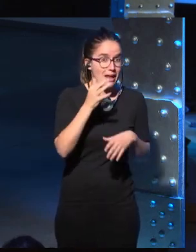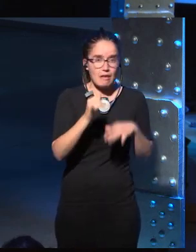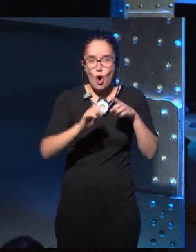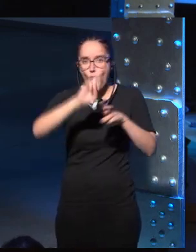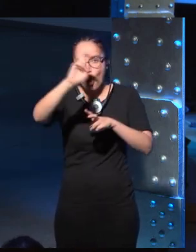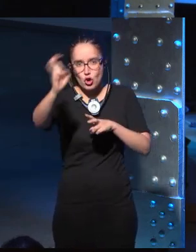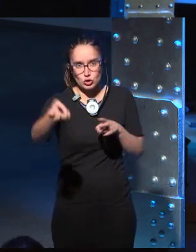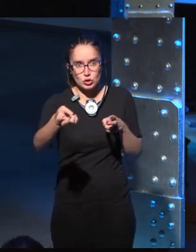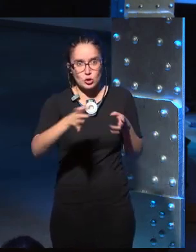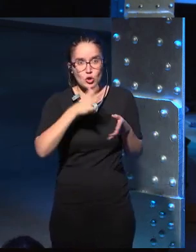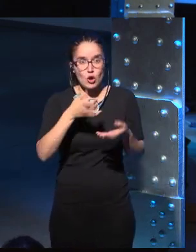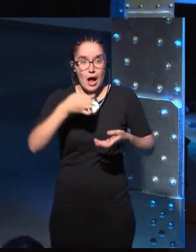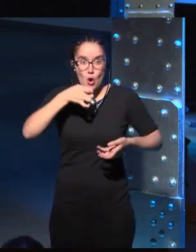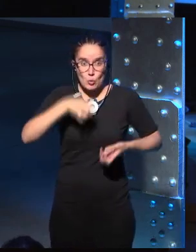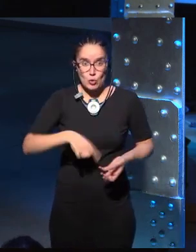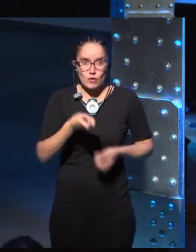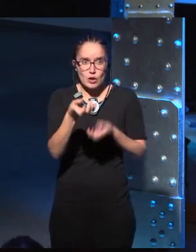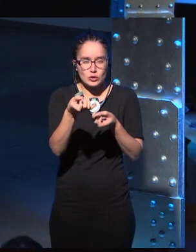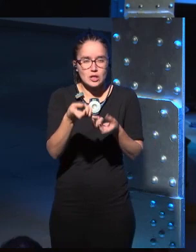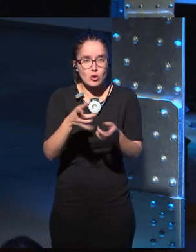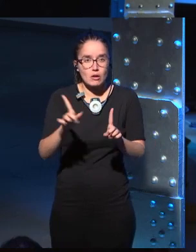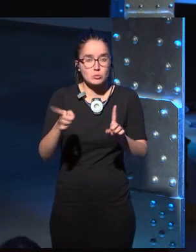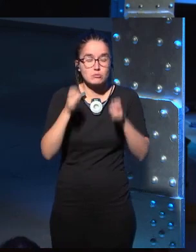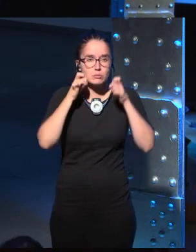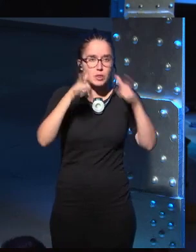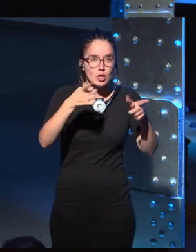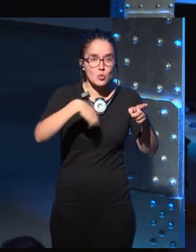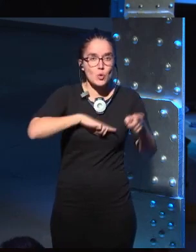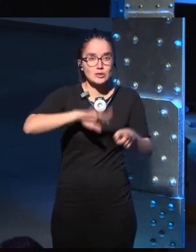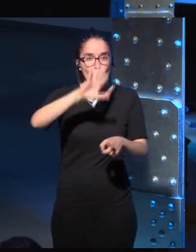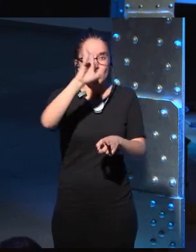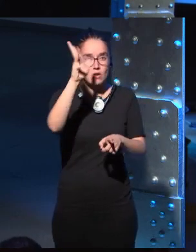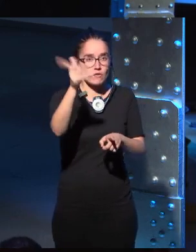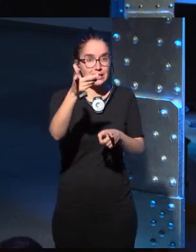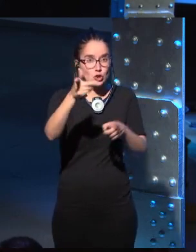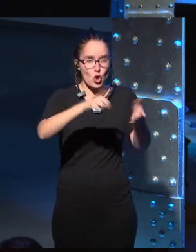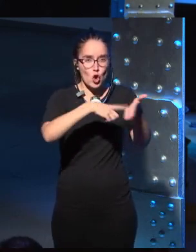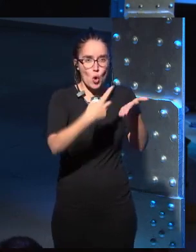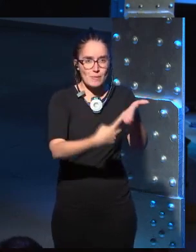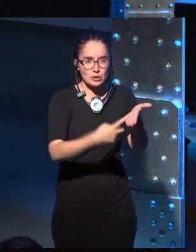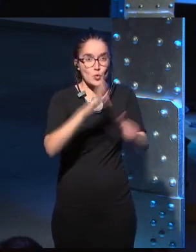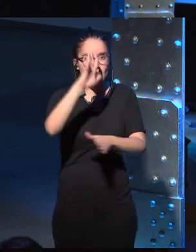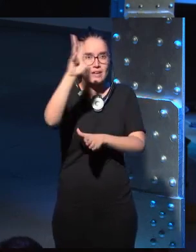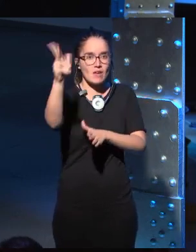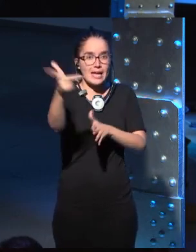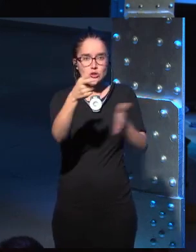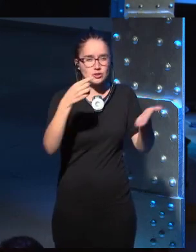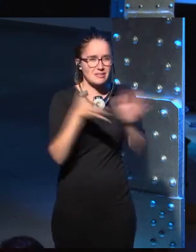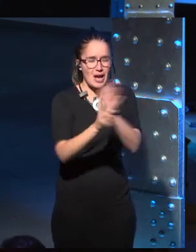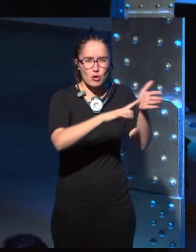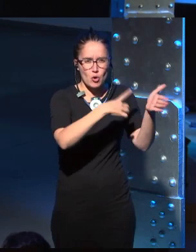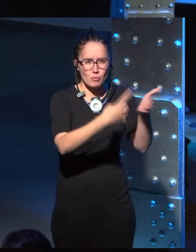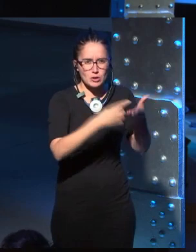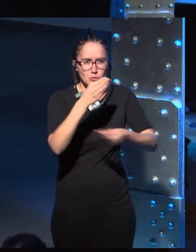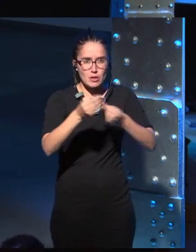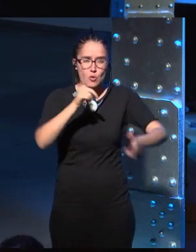about today is what we've discovered about our universe as a whole. We're going to make a little journey in outer